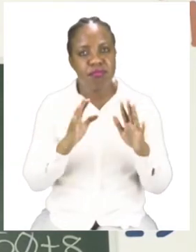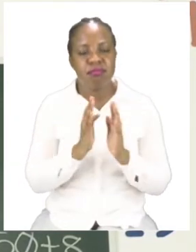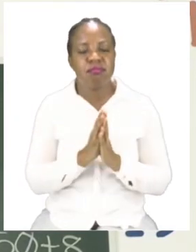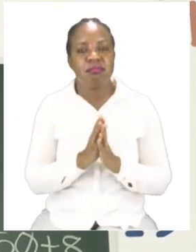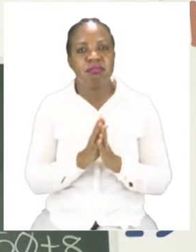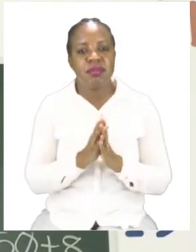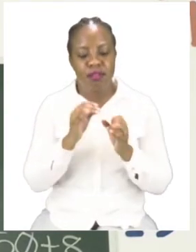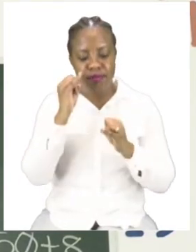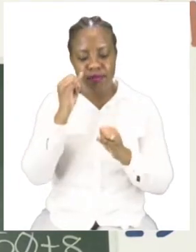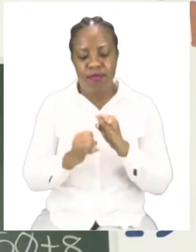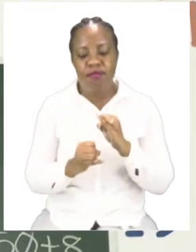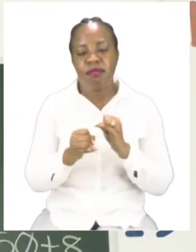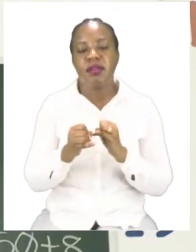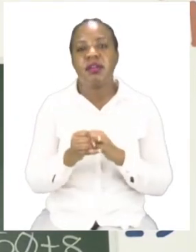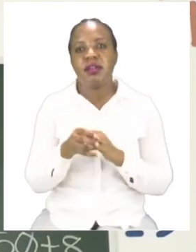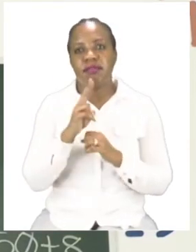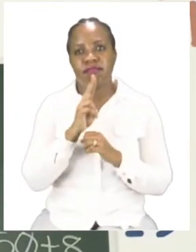read